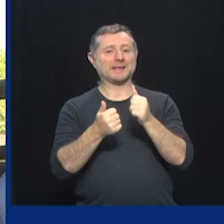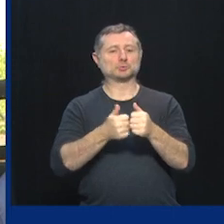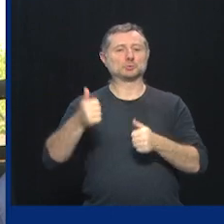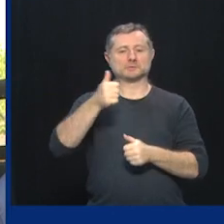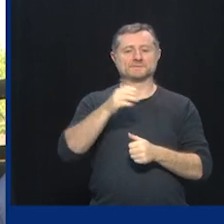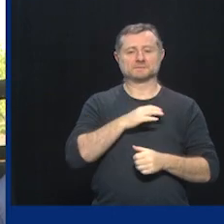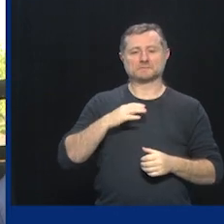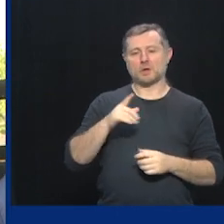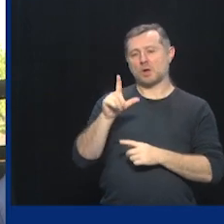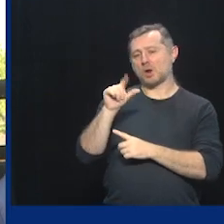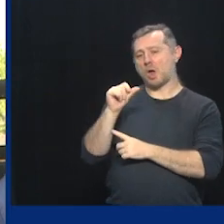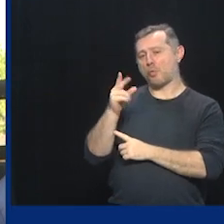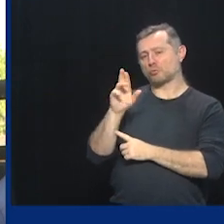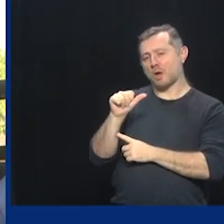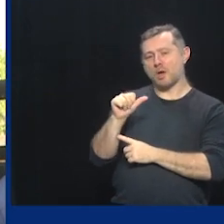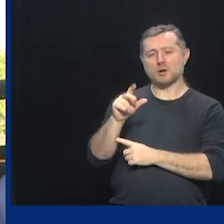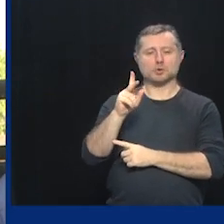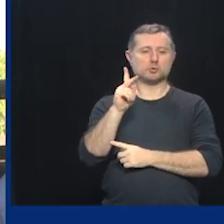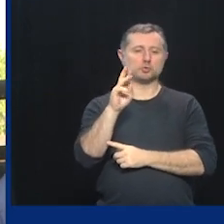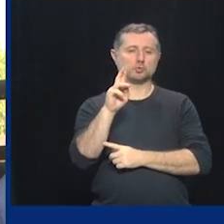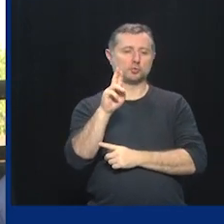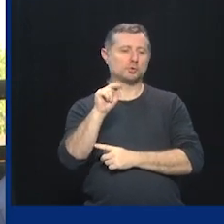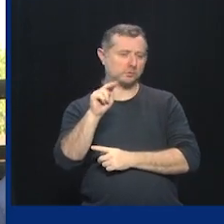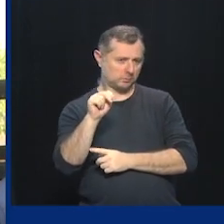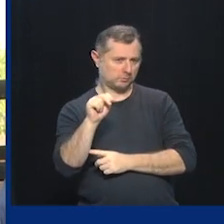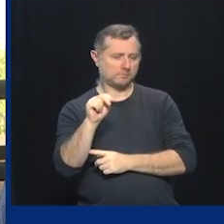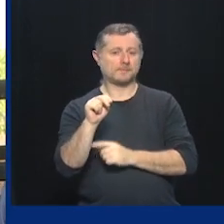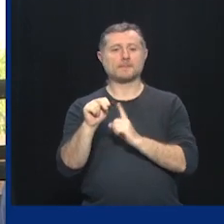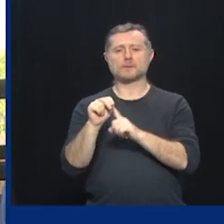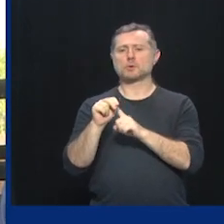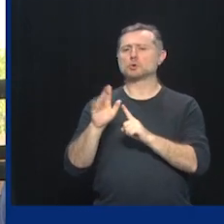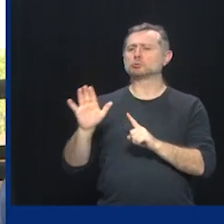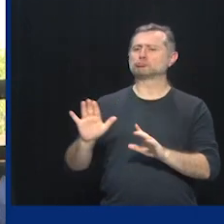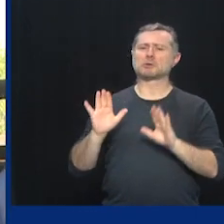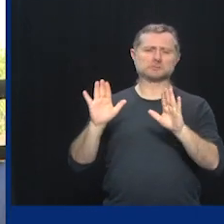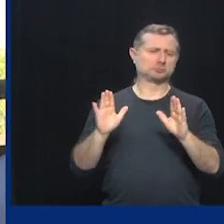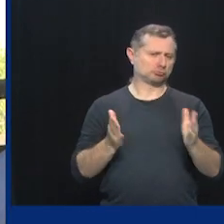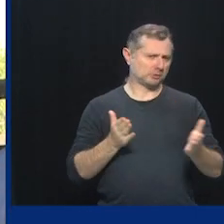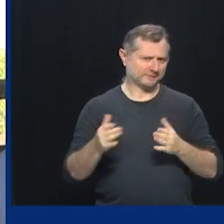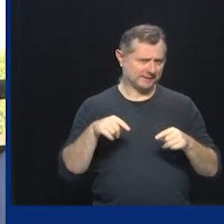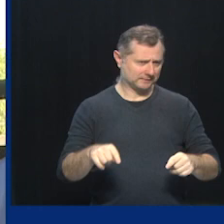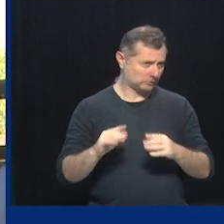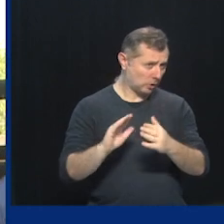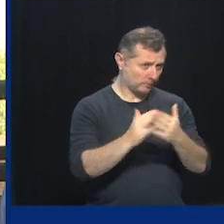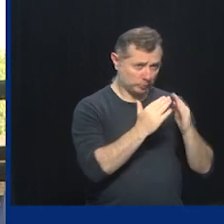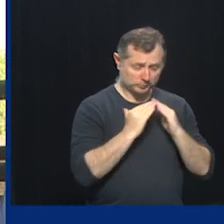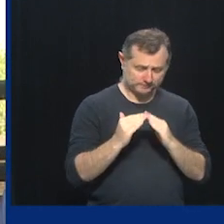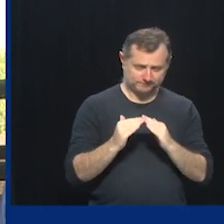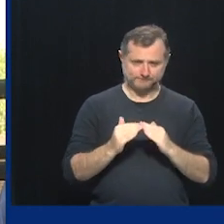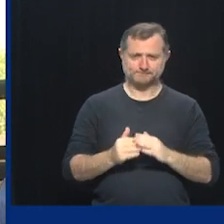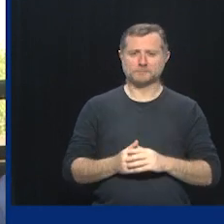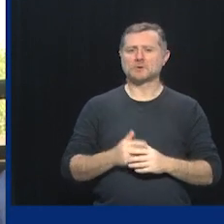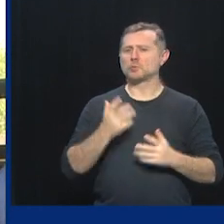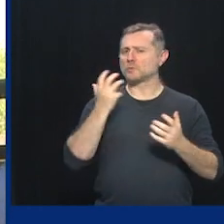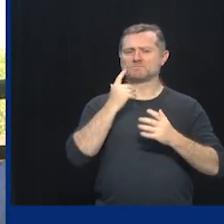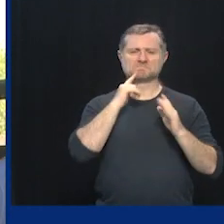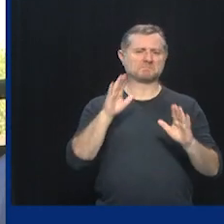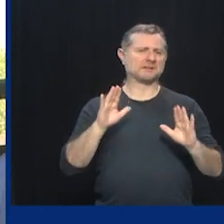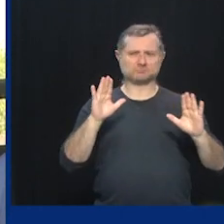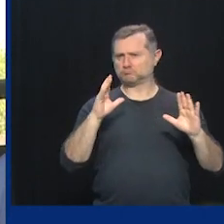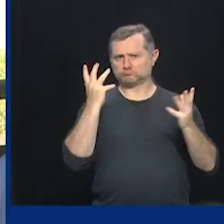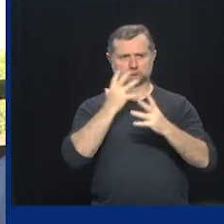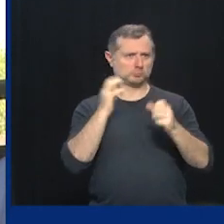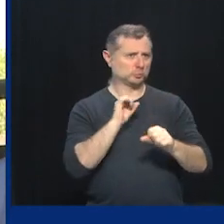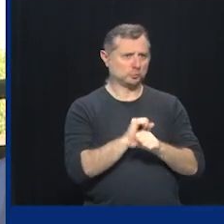many years, and her great service to this community is never taken for granted. She's done an amazing job here as well, and thank you for